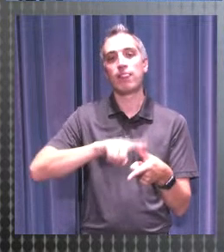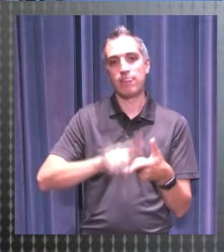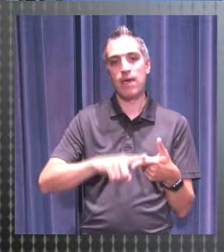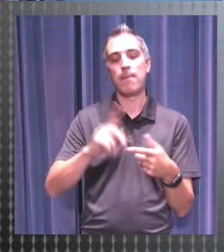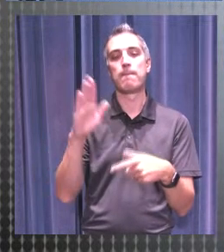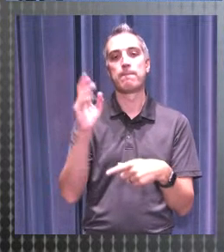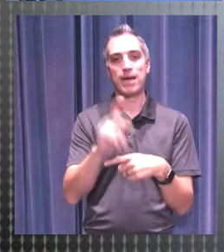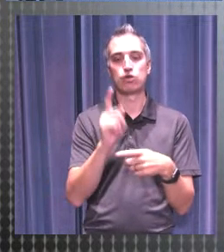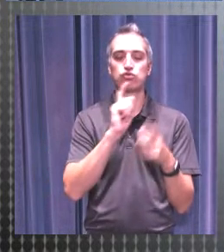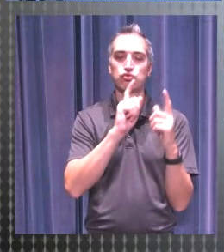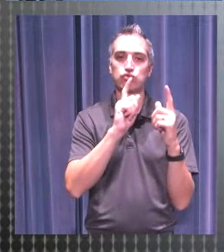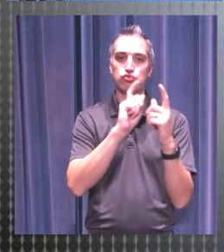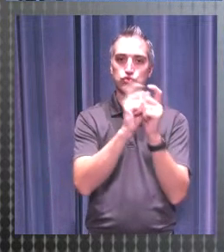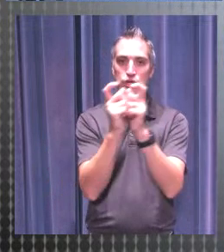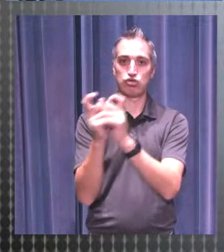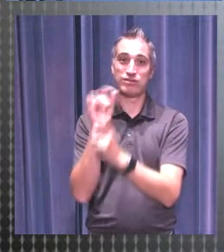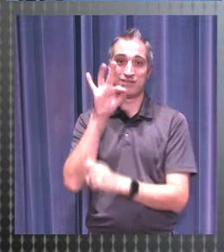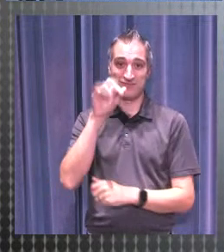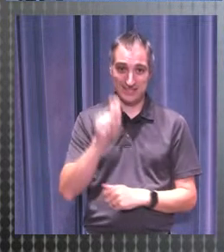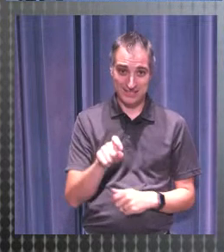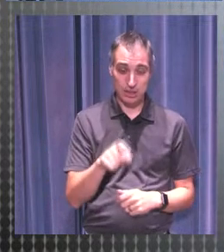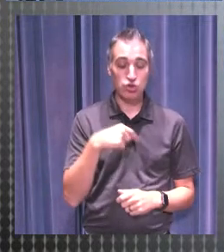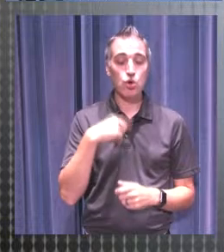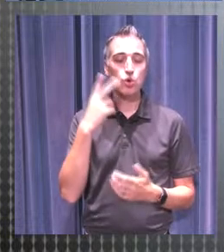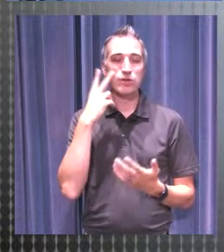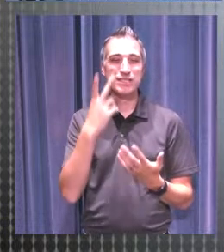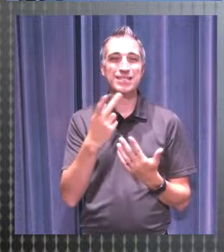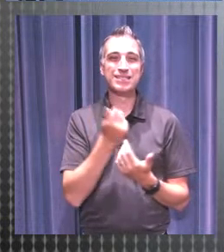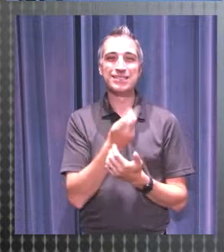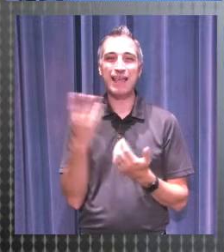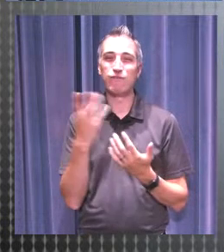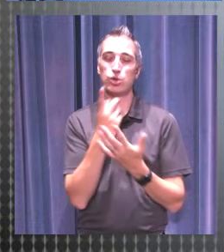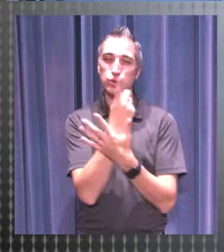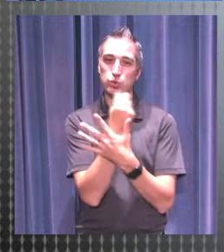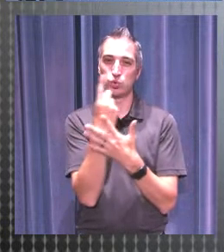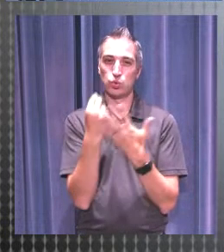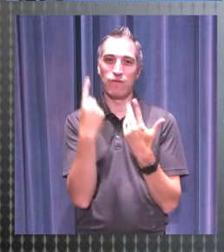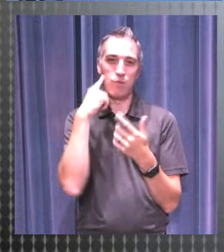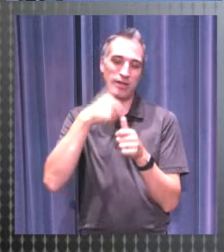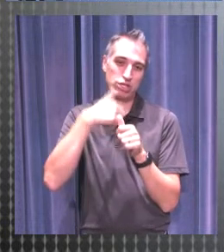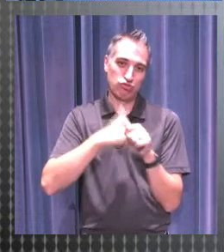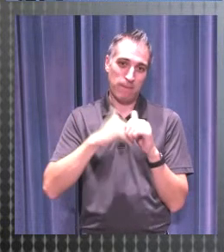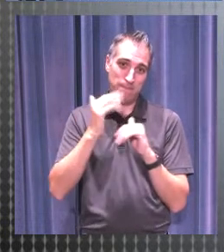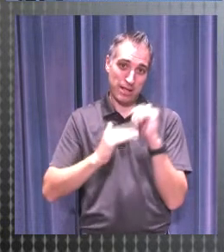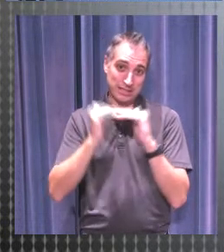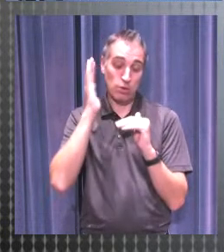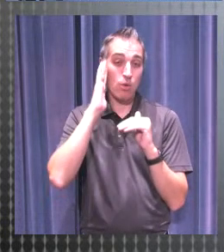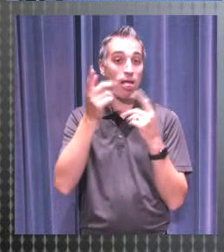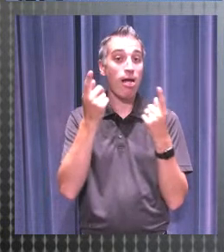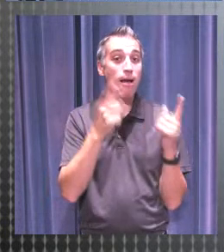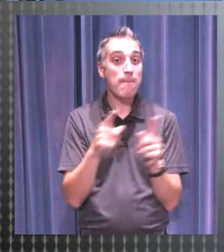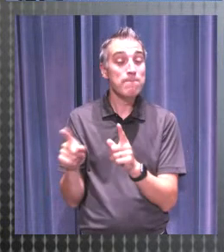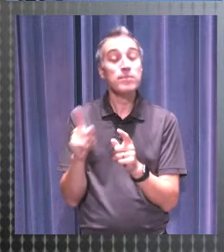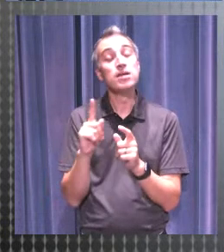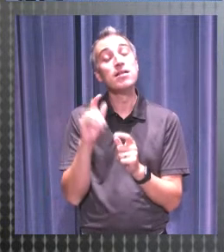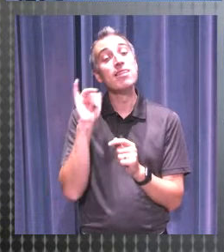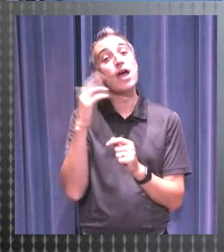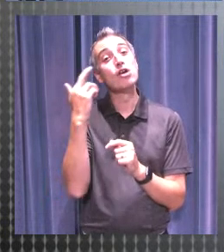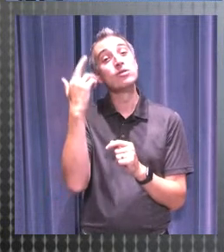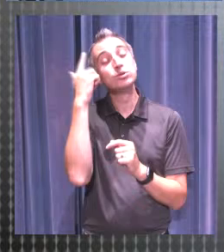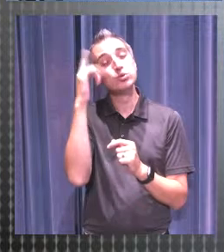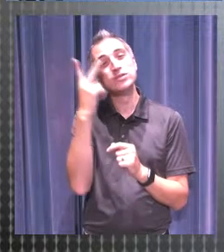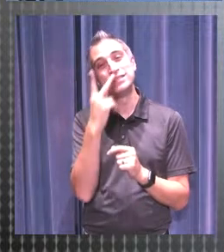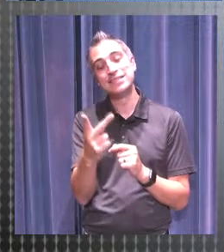corrections as we go through that. So this, when you look at this, there's actually several steps in each of these buildings that are going to take place. For that reason, as we go through here,